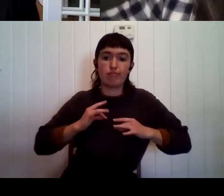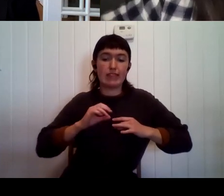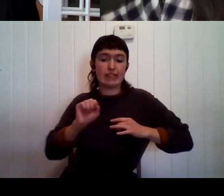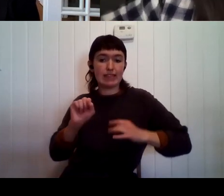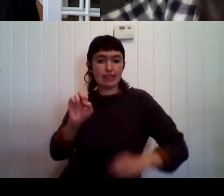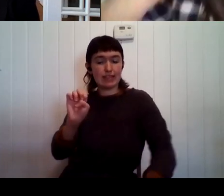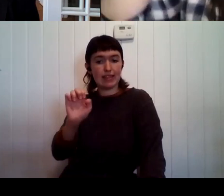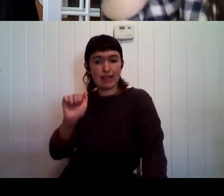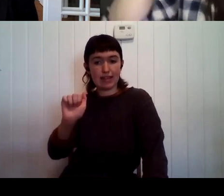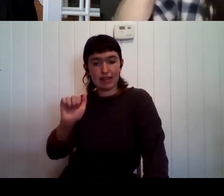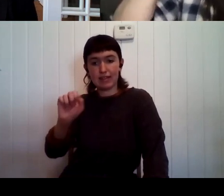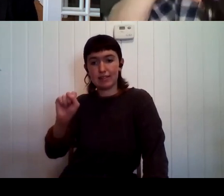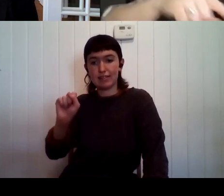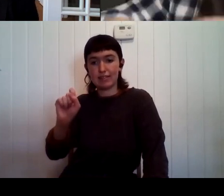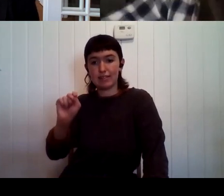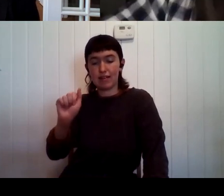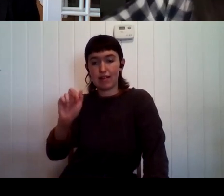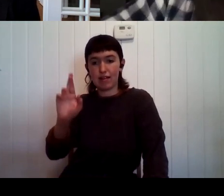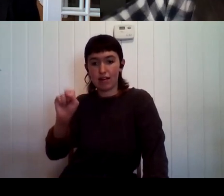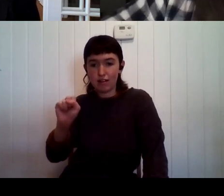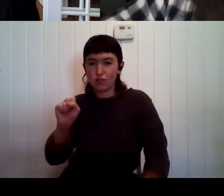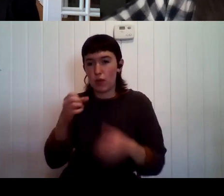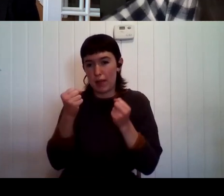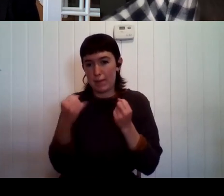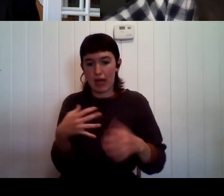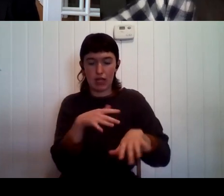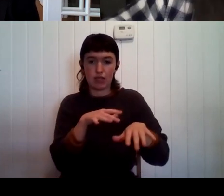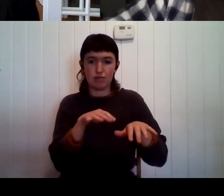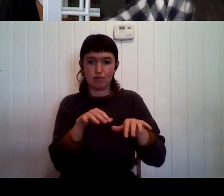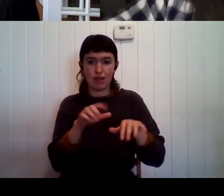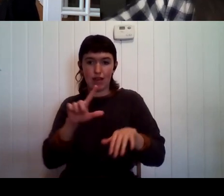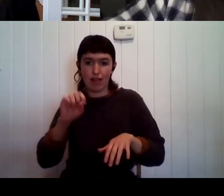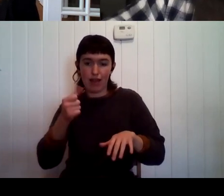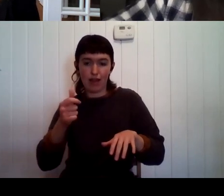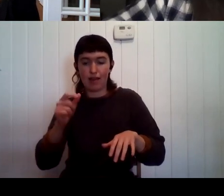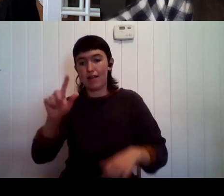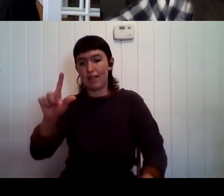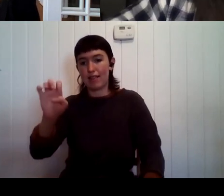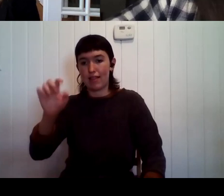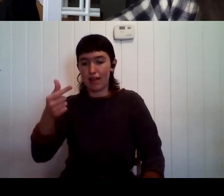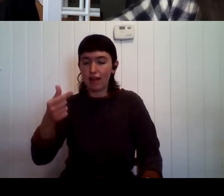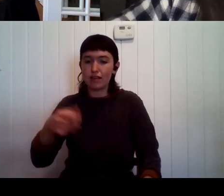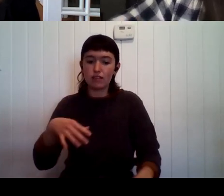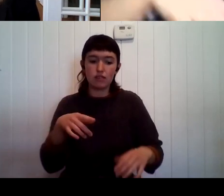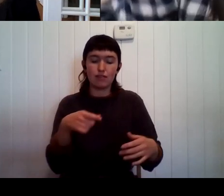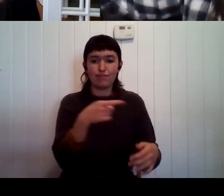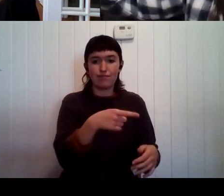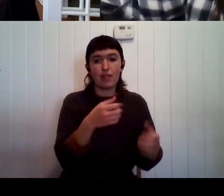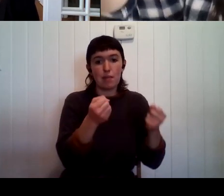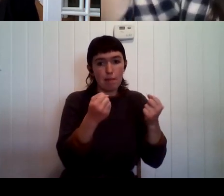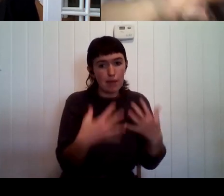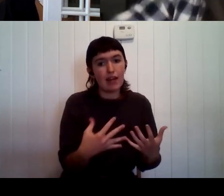stars, the ones with like many, many, many, many arms, just got totally wiped out in the warmer waters. And so they're